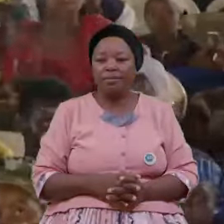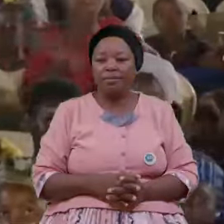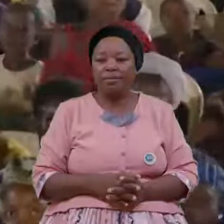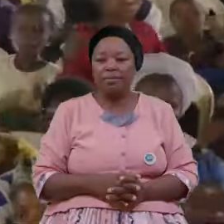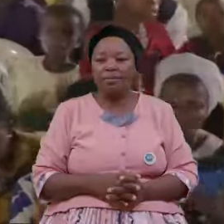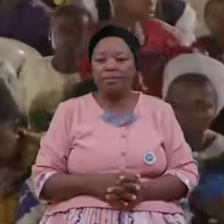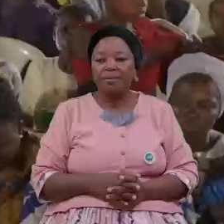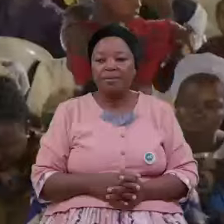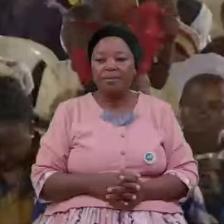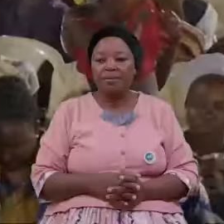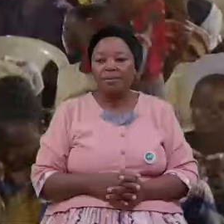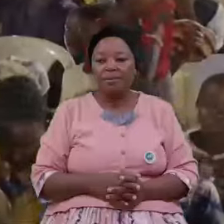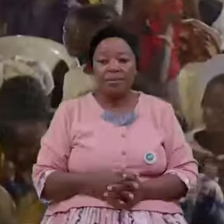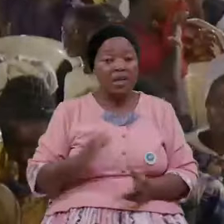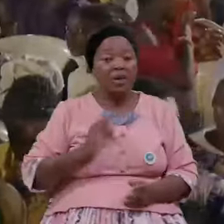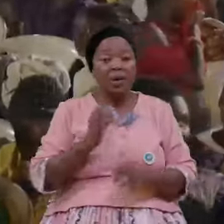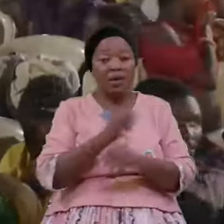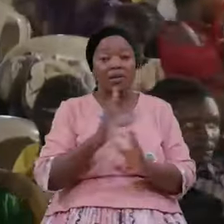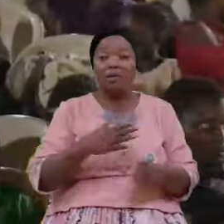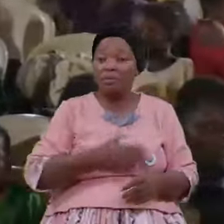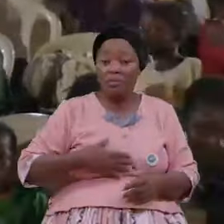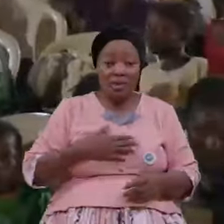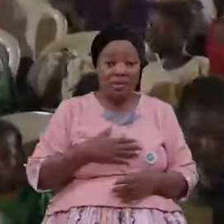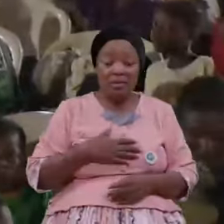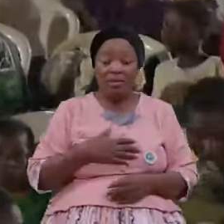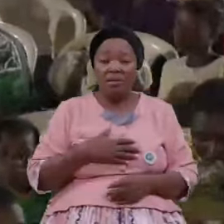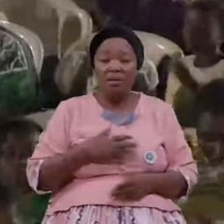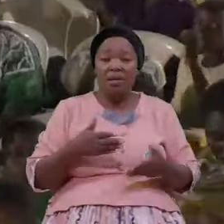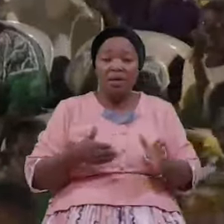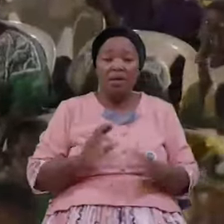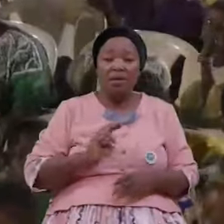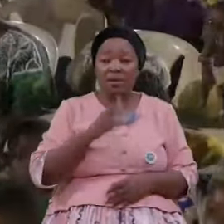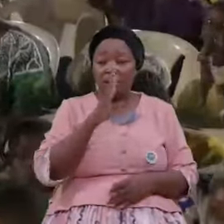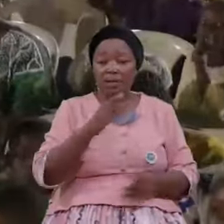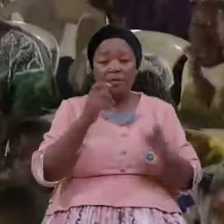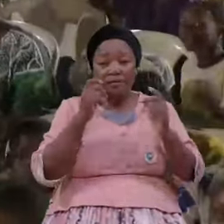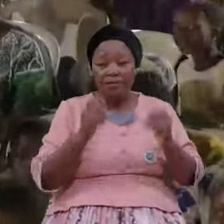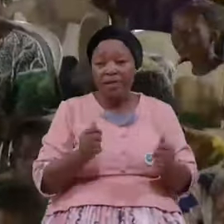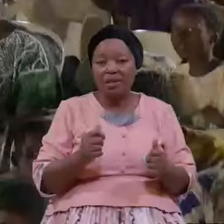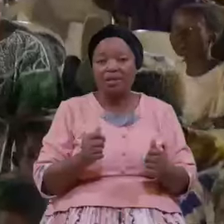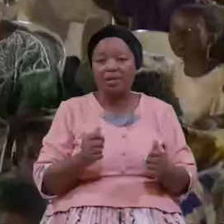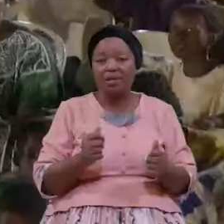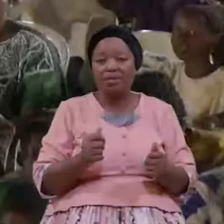Our counselors, please, let's do our best, be fast,